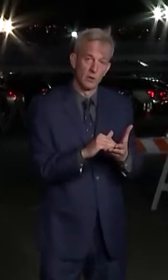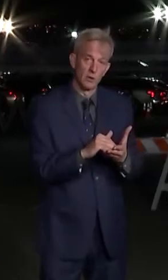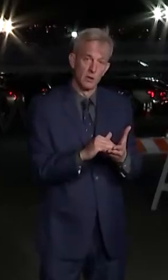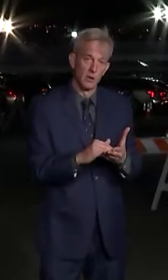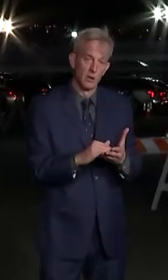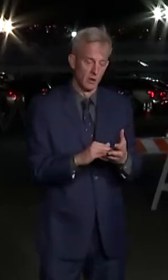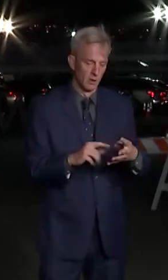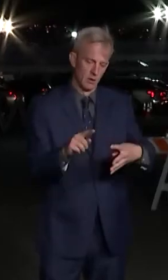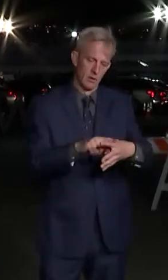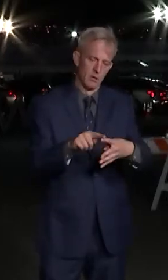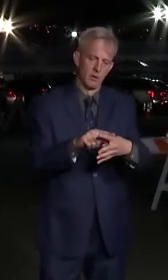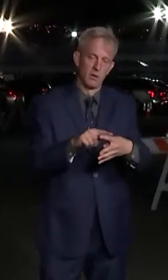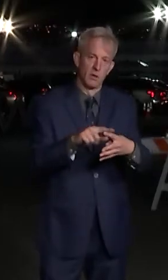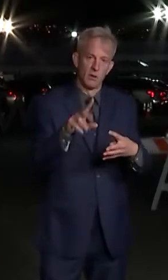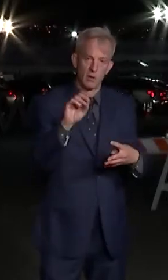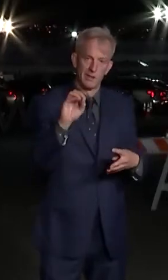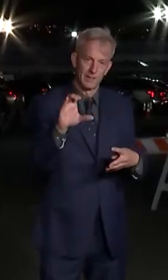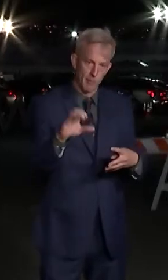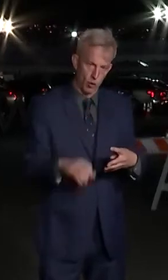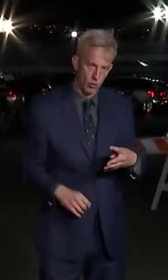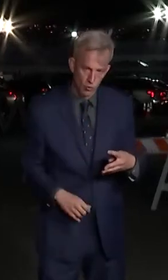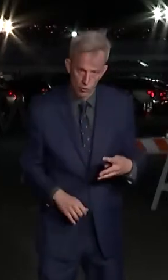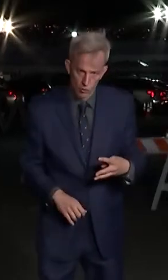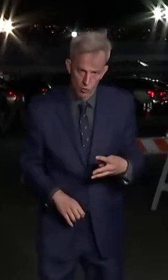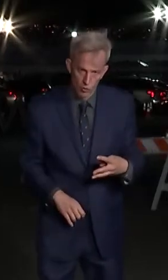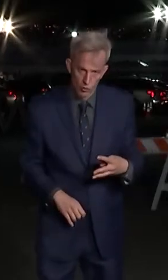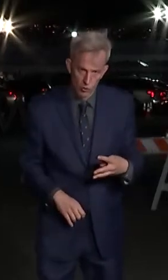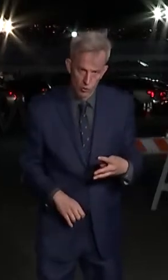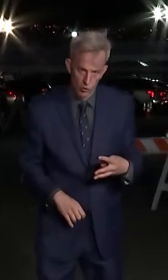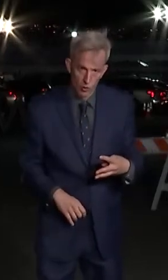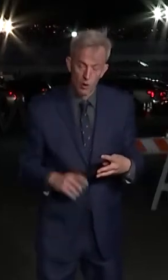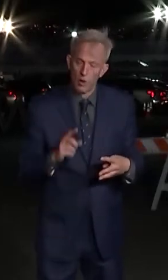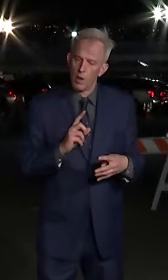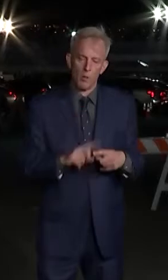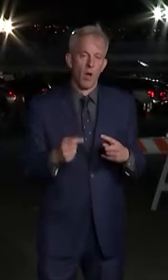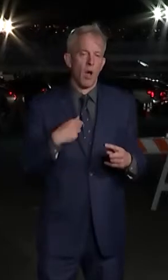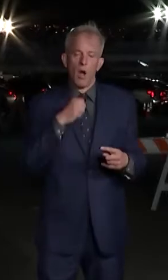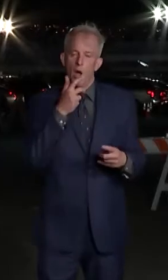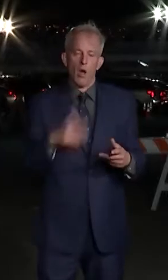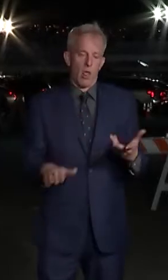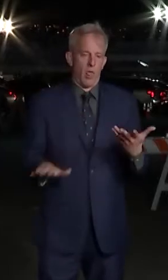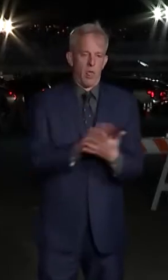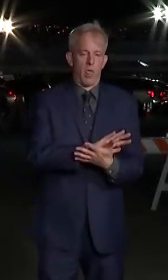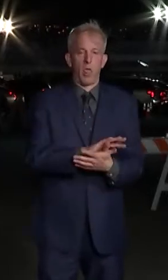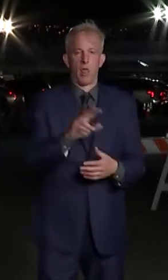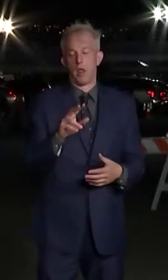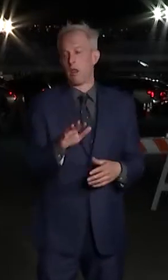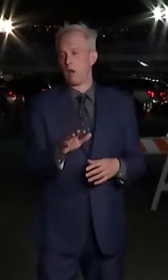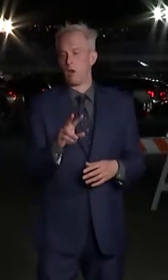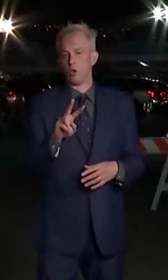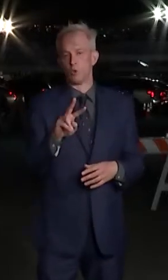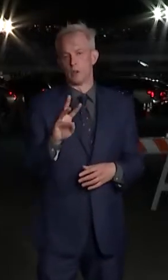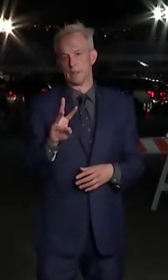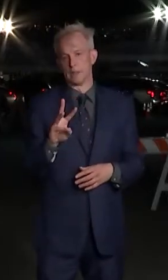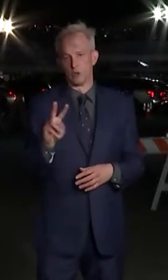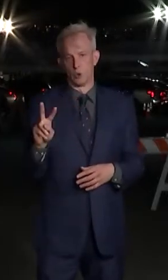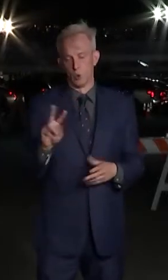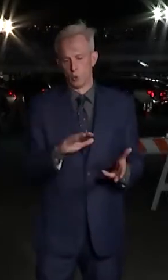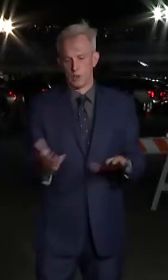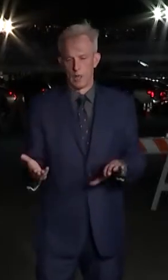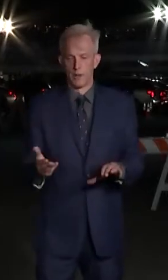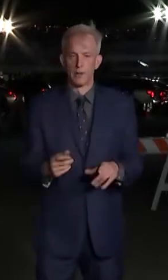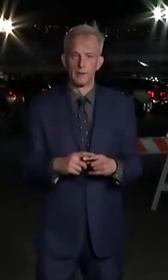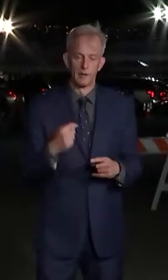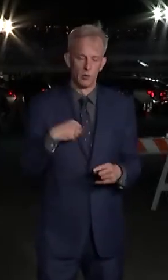first week of December. But I want to gloss over 262 deaths, as we know deaths lag for a number